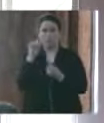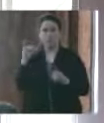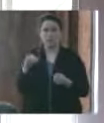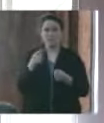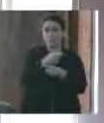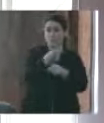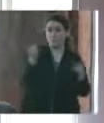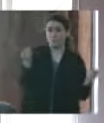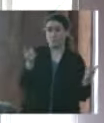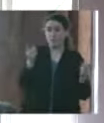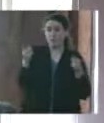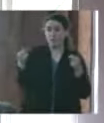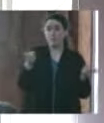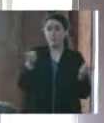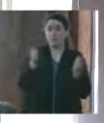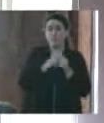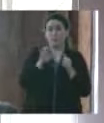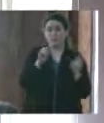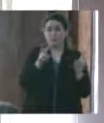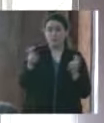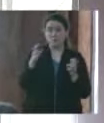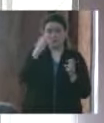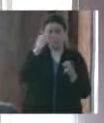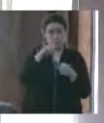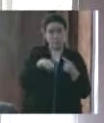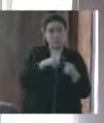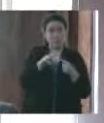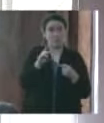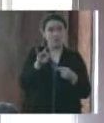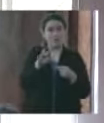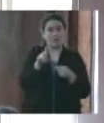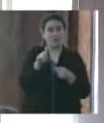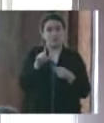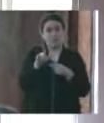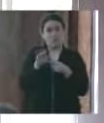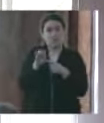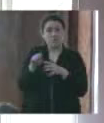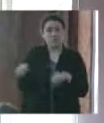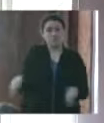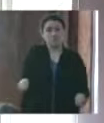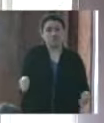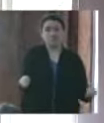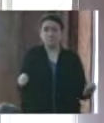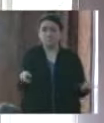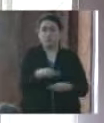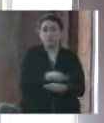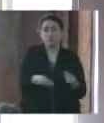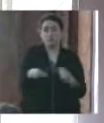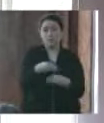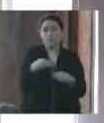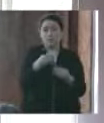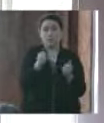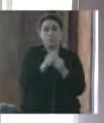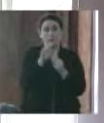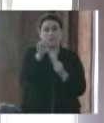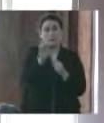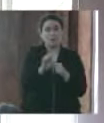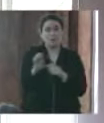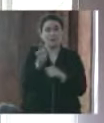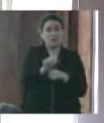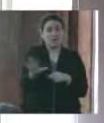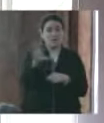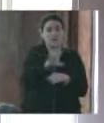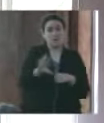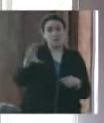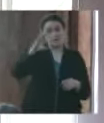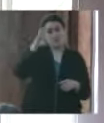of CITES over the years and have known about the wildlife trafficking trade, including through Southeast Asia, this is a stupendous development. And we